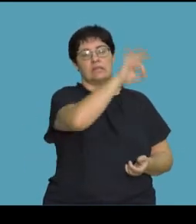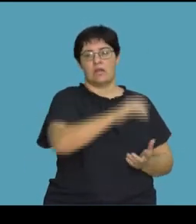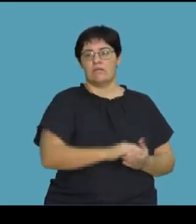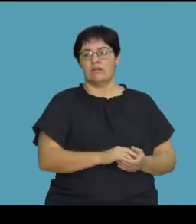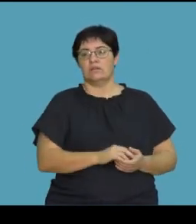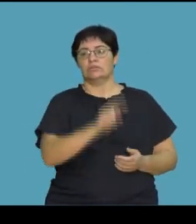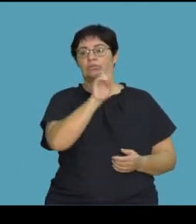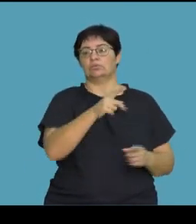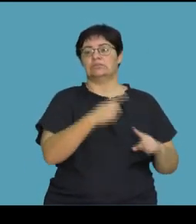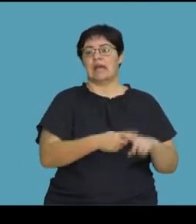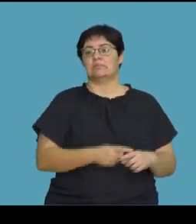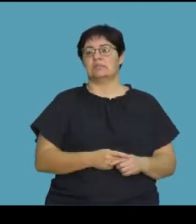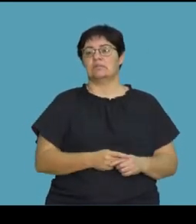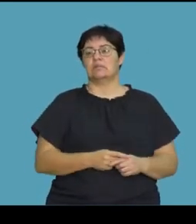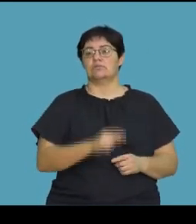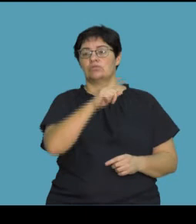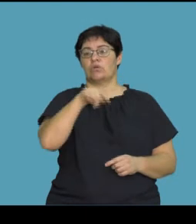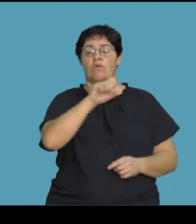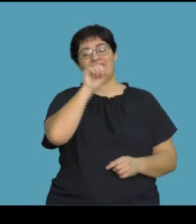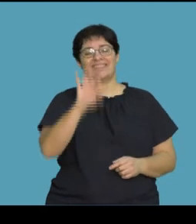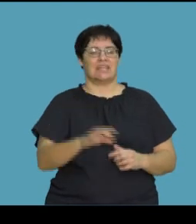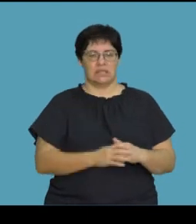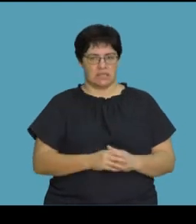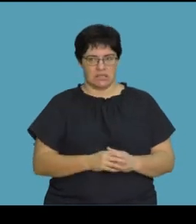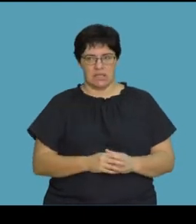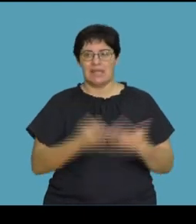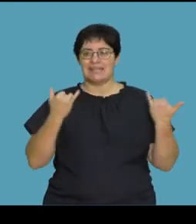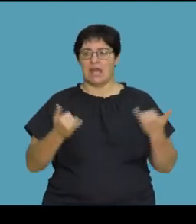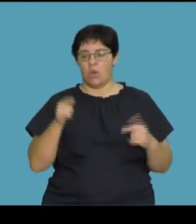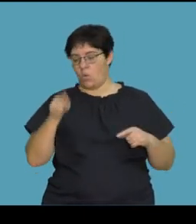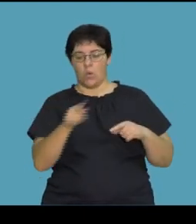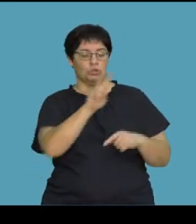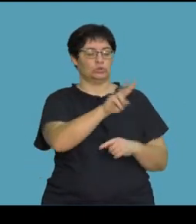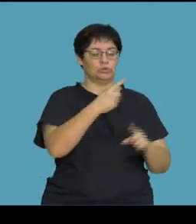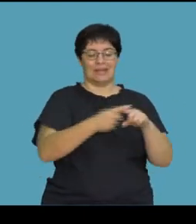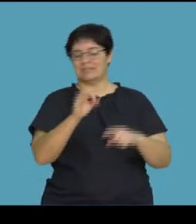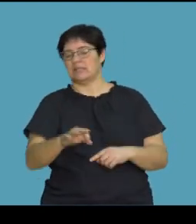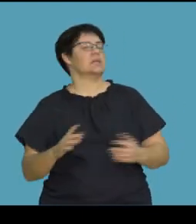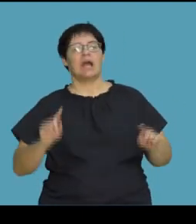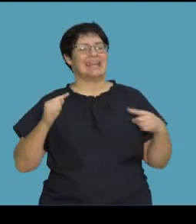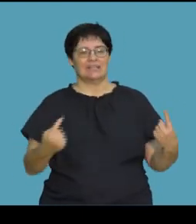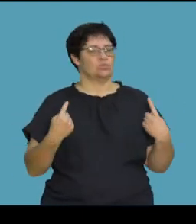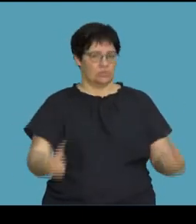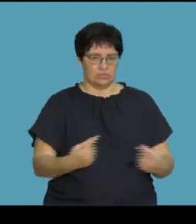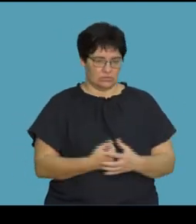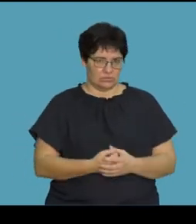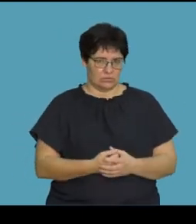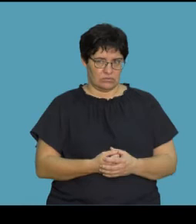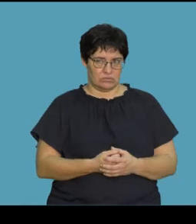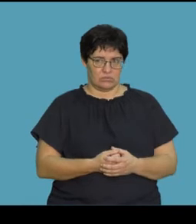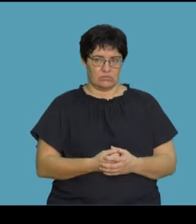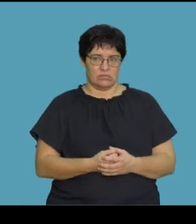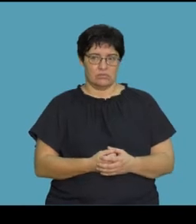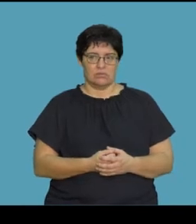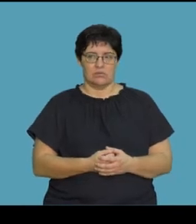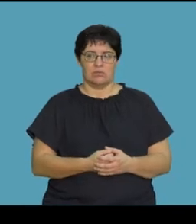2 multiplied by the square root of 3, and then you now want to multiply the 3 and the 2. No.